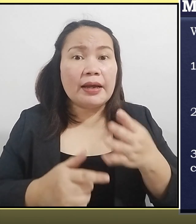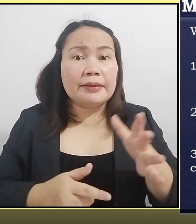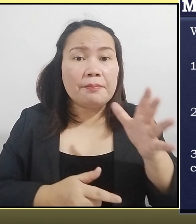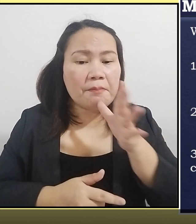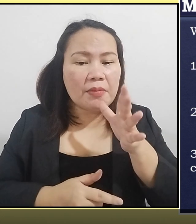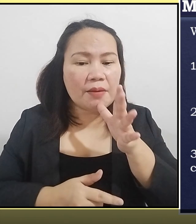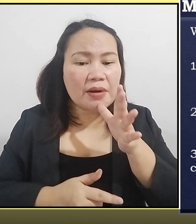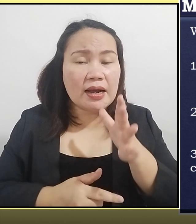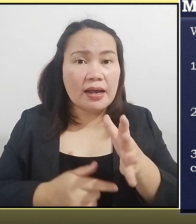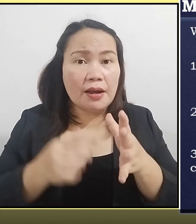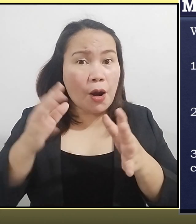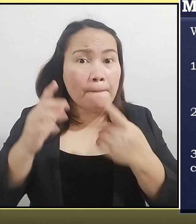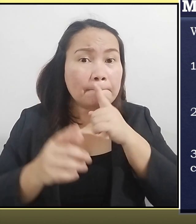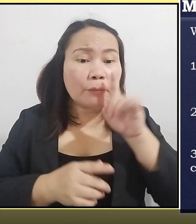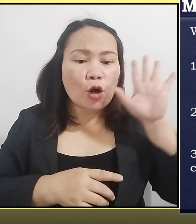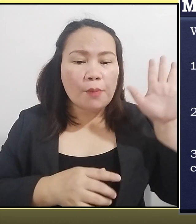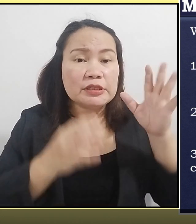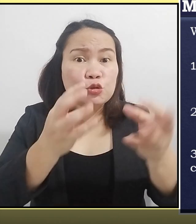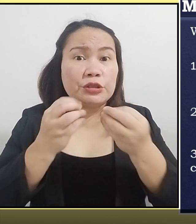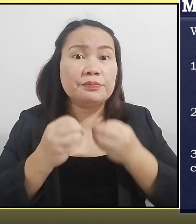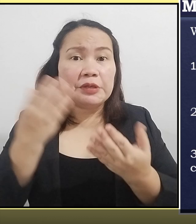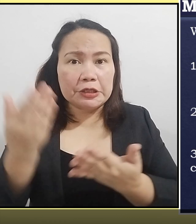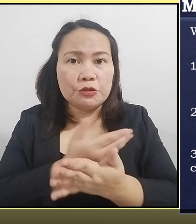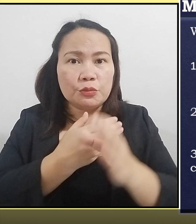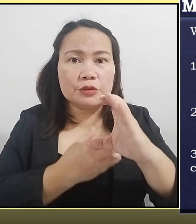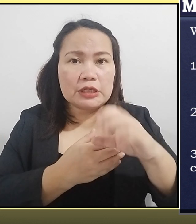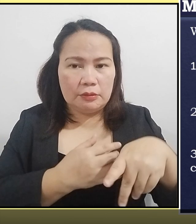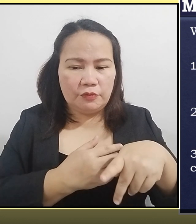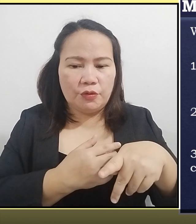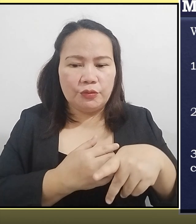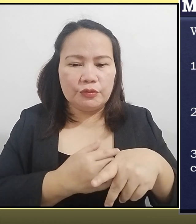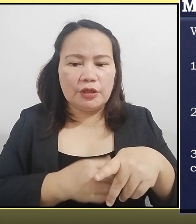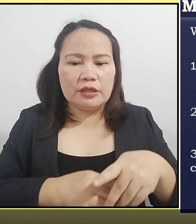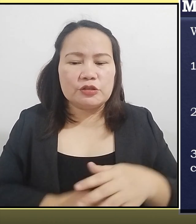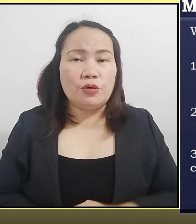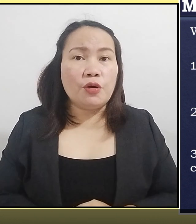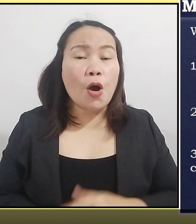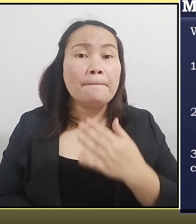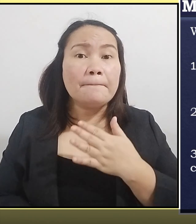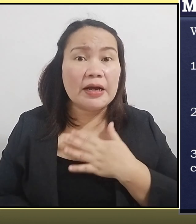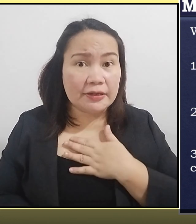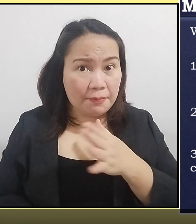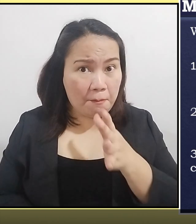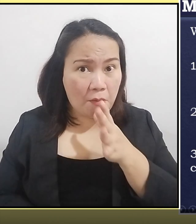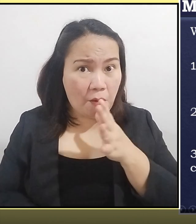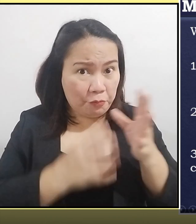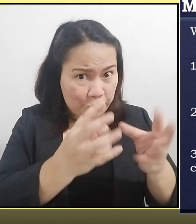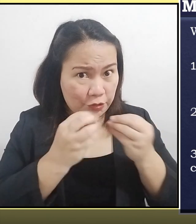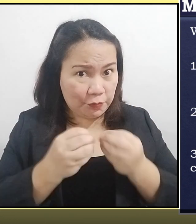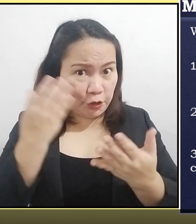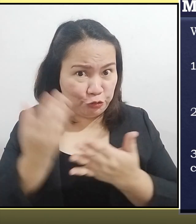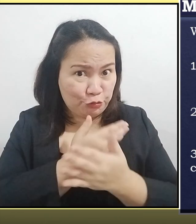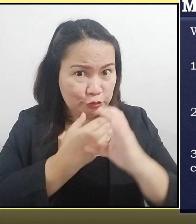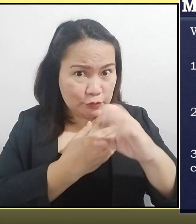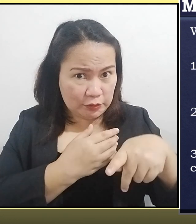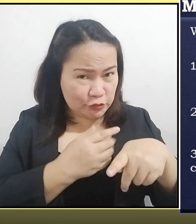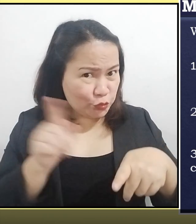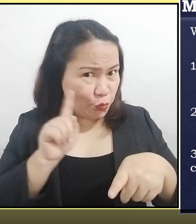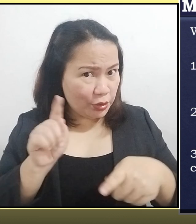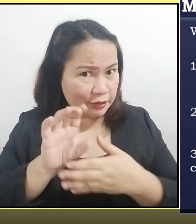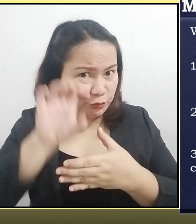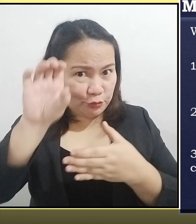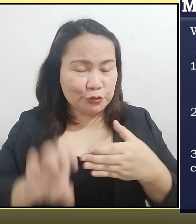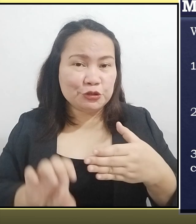phone. My mom gave me a new cell phone. So therefore, what can you conclude? What is